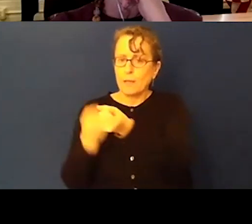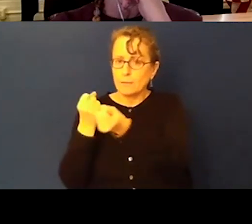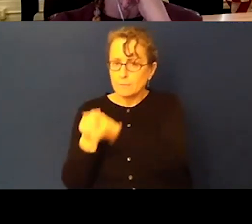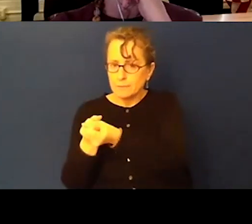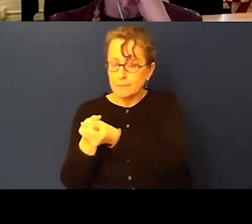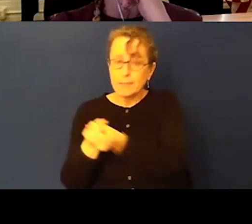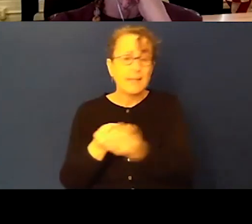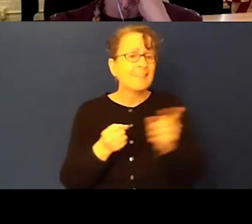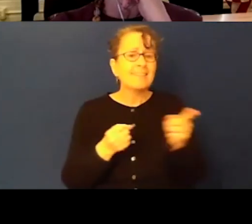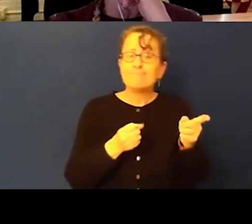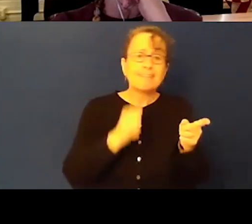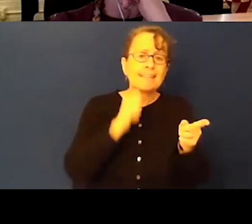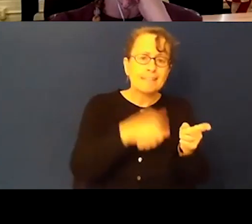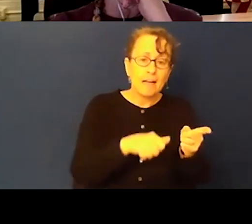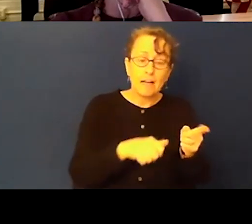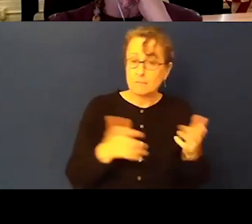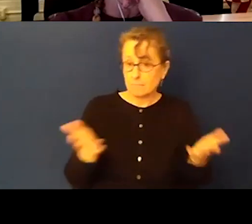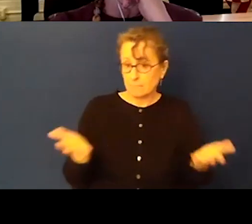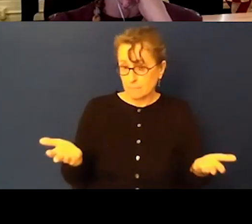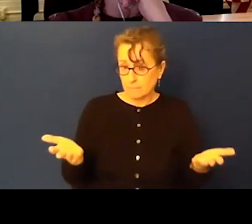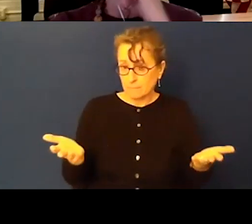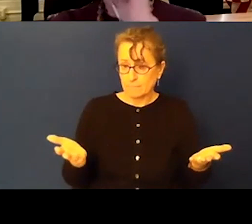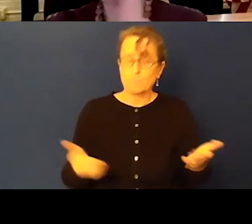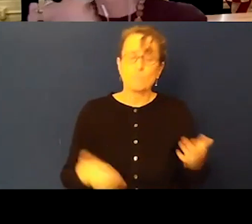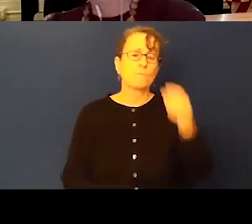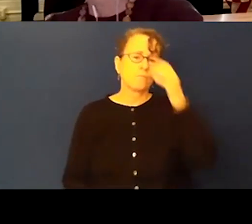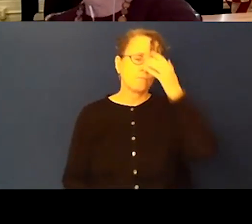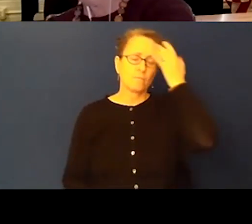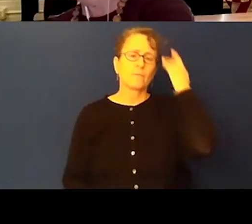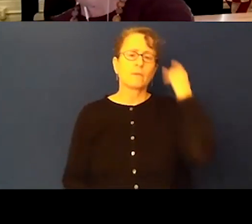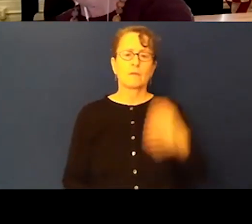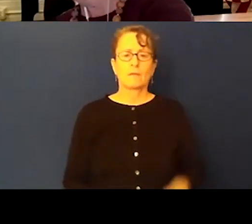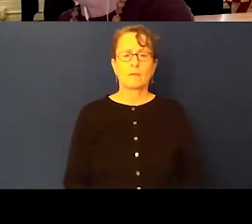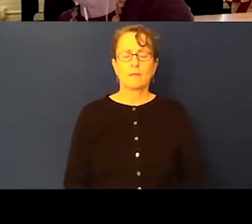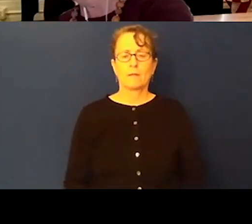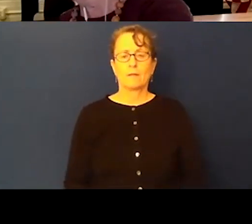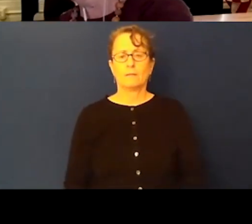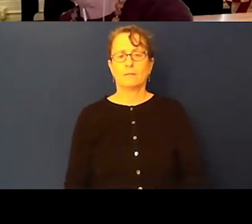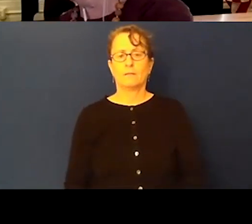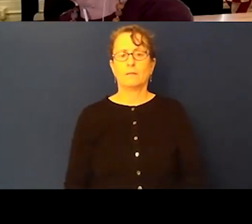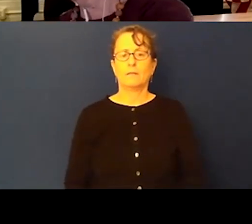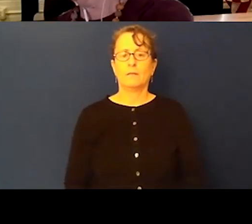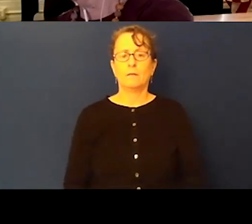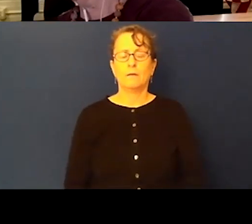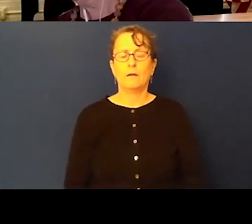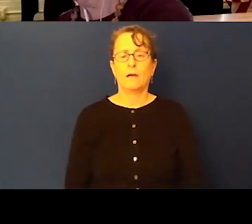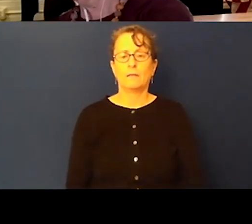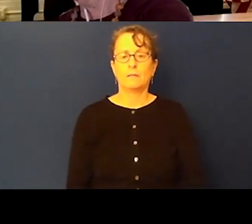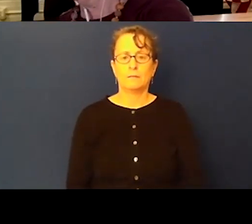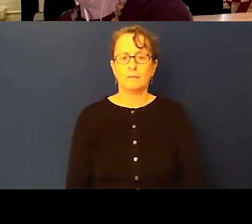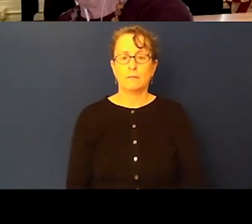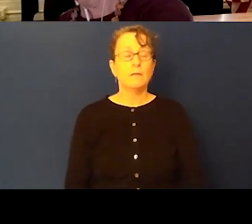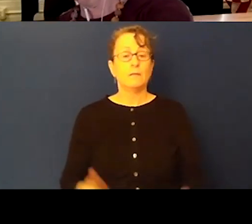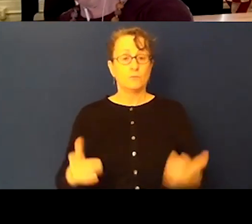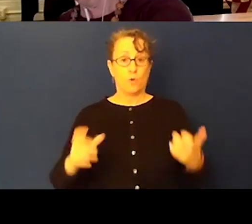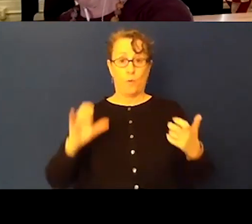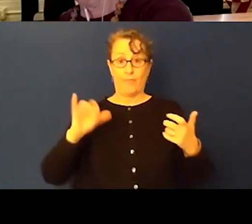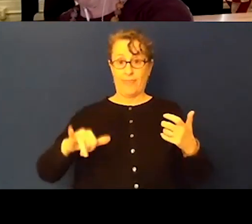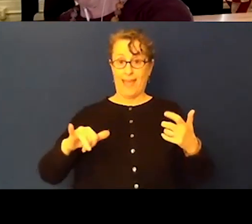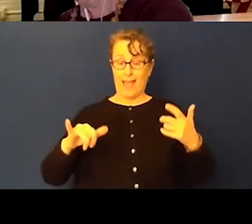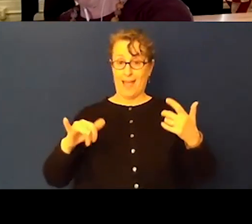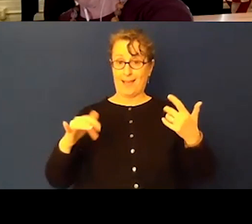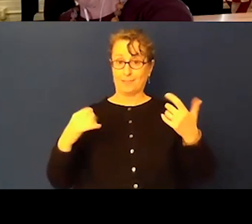On those questions of whether or not there will be a boundary, and if so, what sort of boundary, I'm seeking your